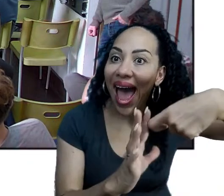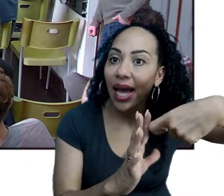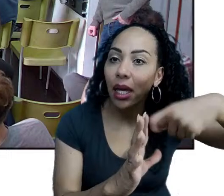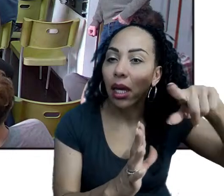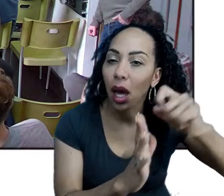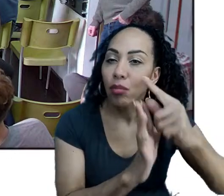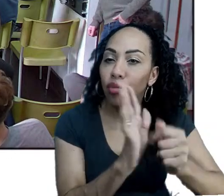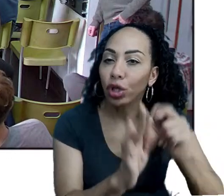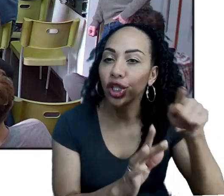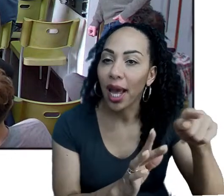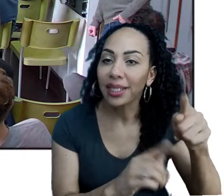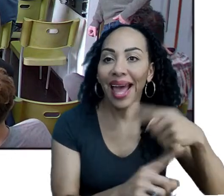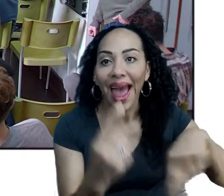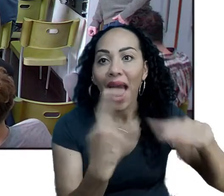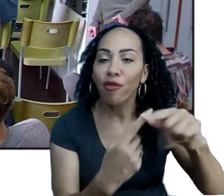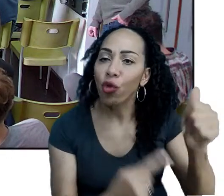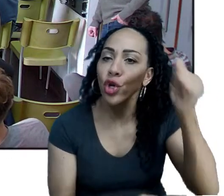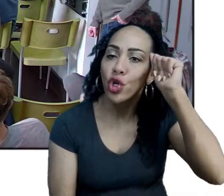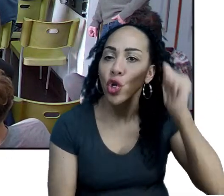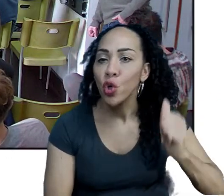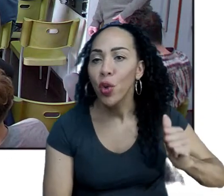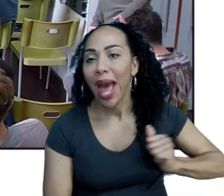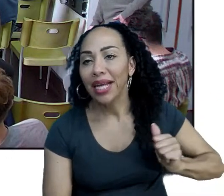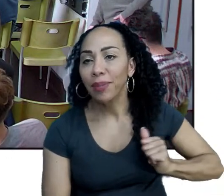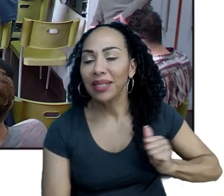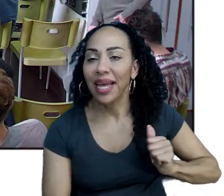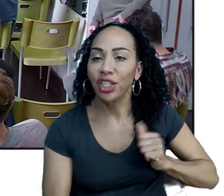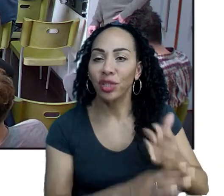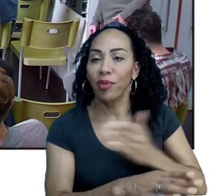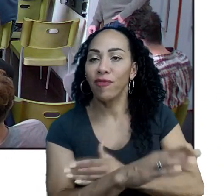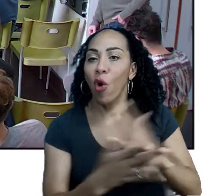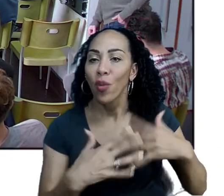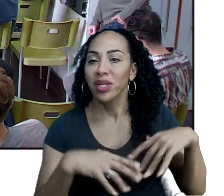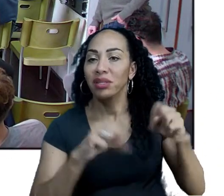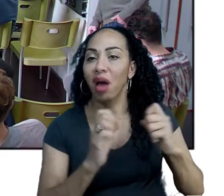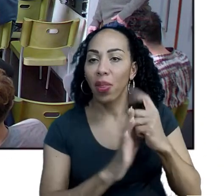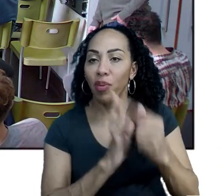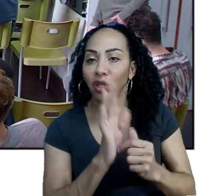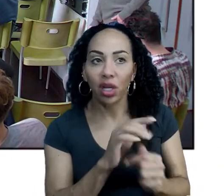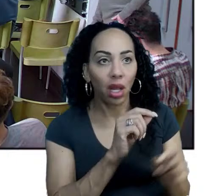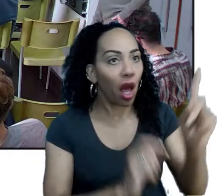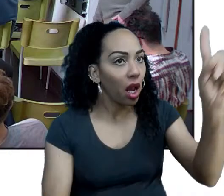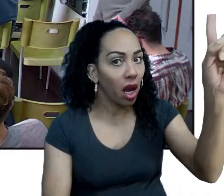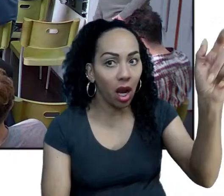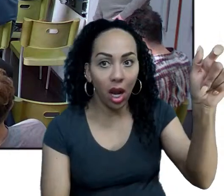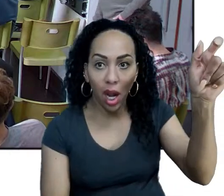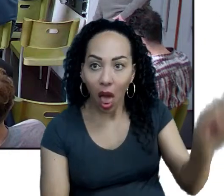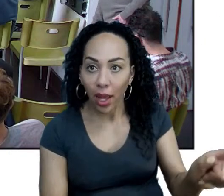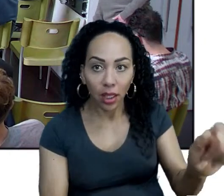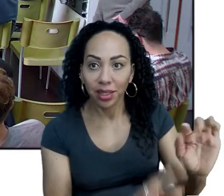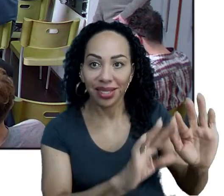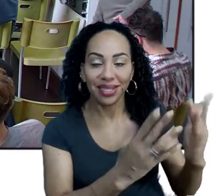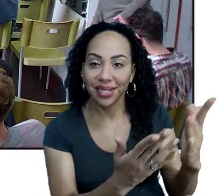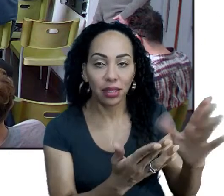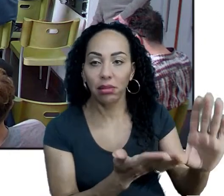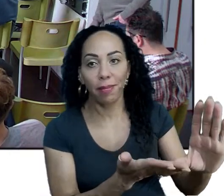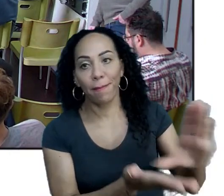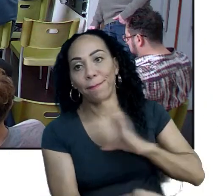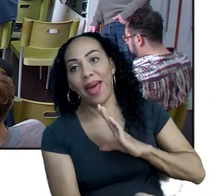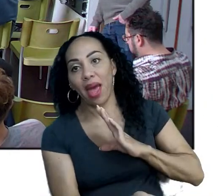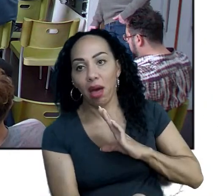at the beginning. So the client knew we weren't approaching the client, they didn't pay us money to develop a